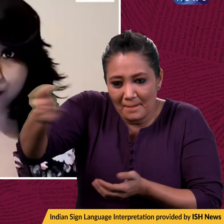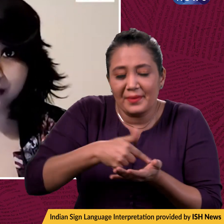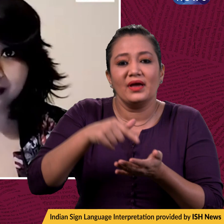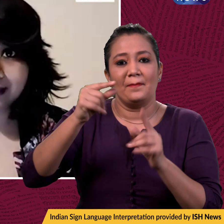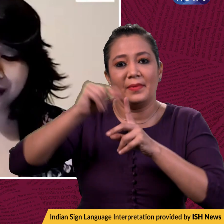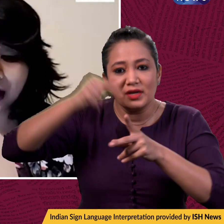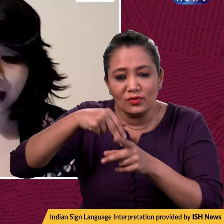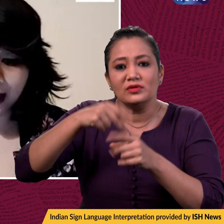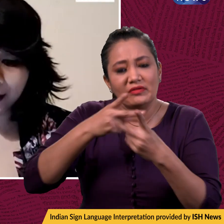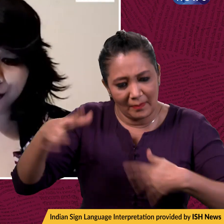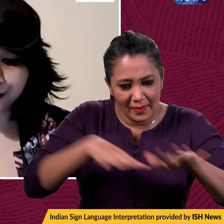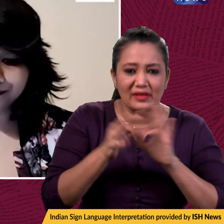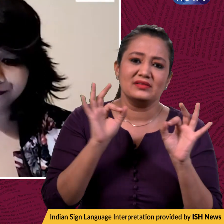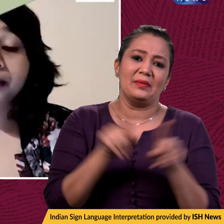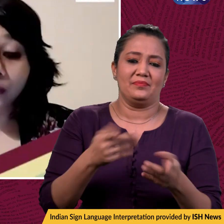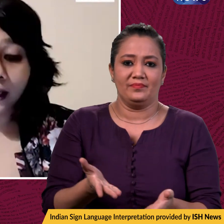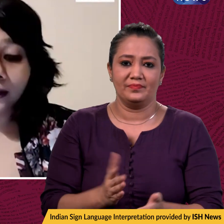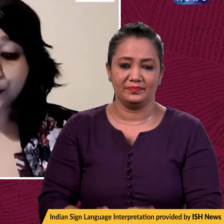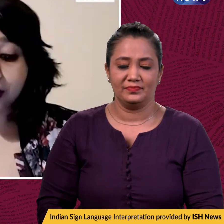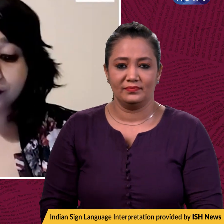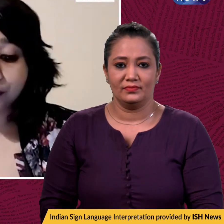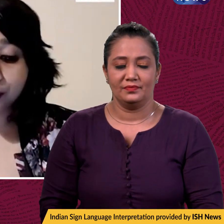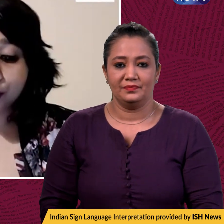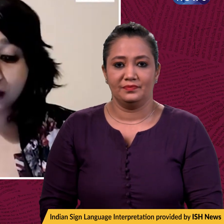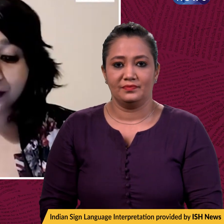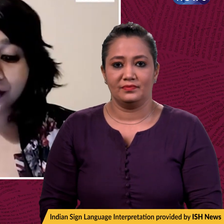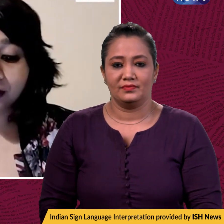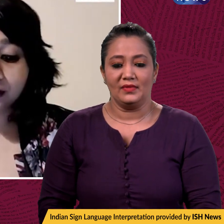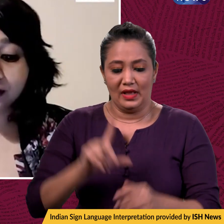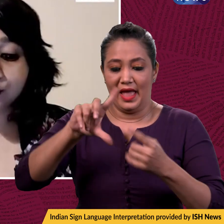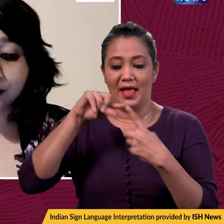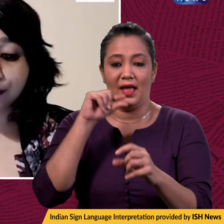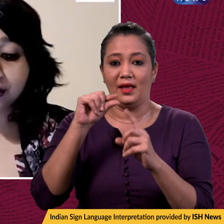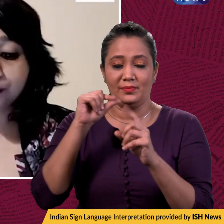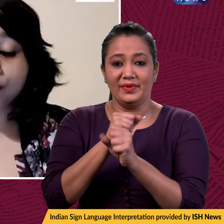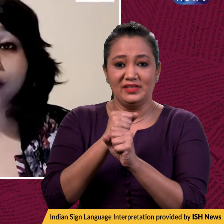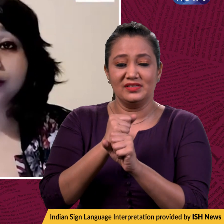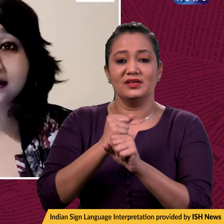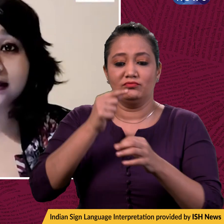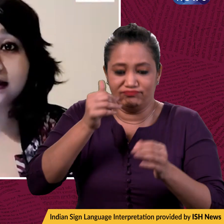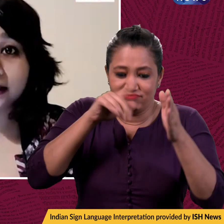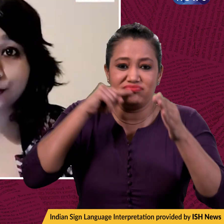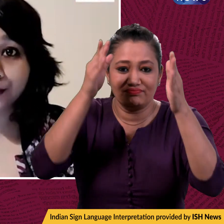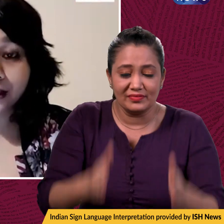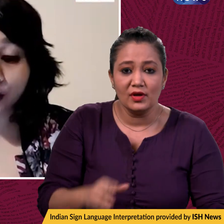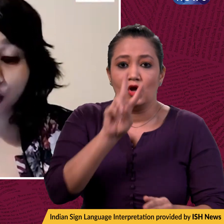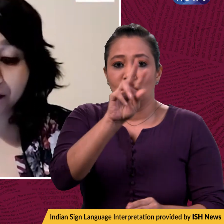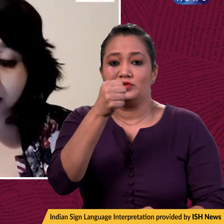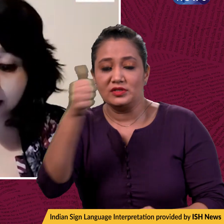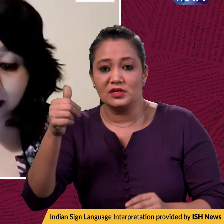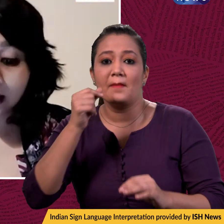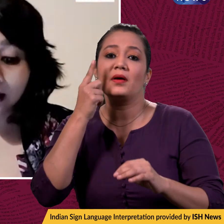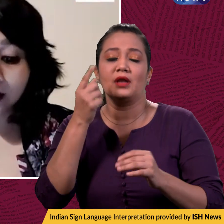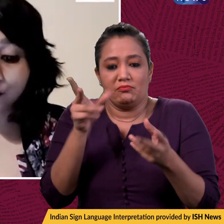all government schemes." End quote. Meanwhile, the price of commercial LPG cylinders was increased by 266 rupees